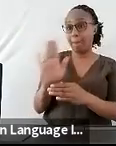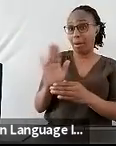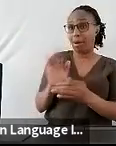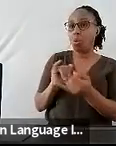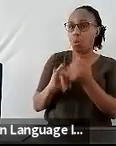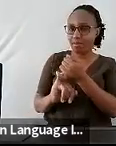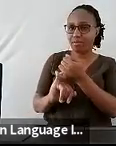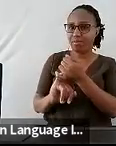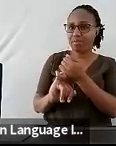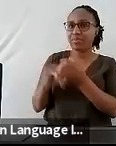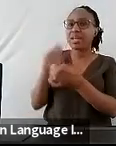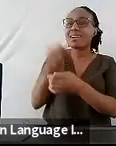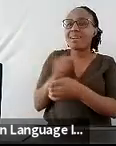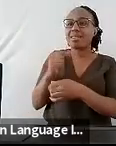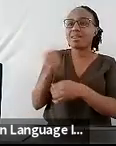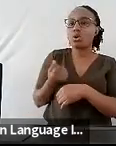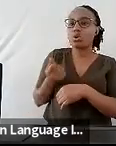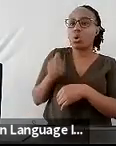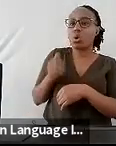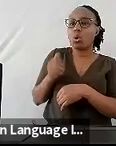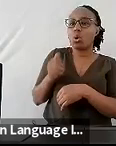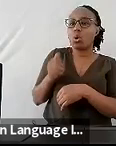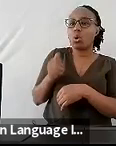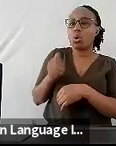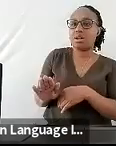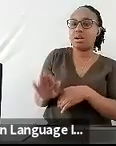of the last British governor of Kenya,